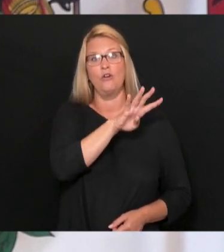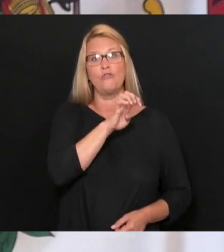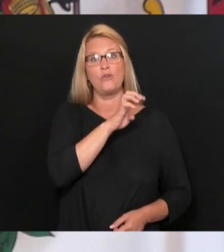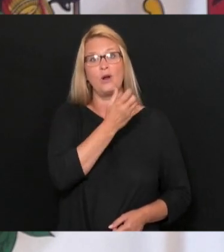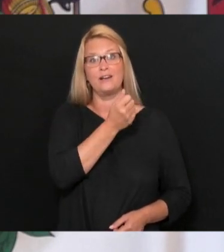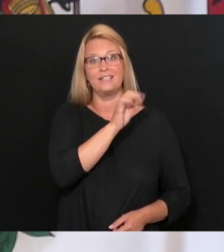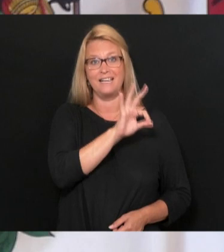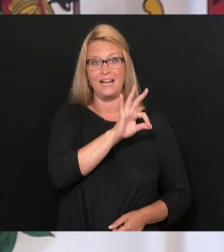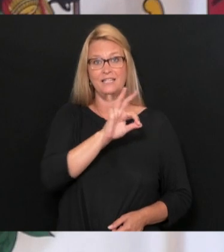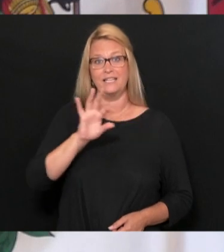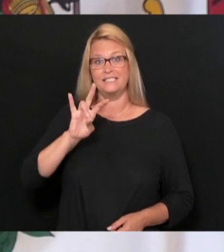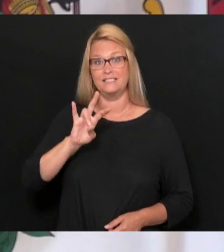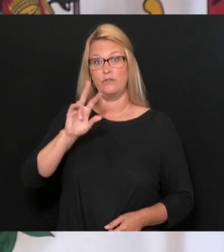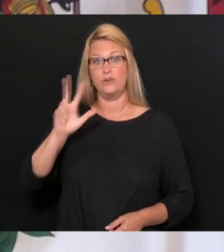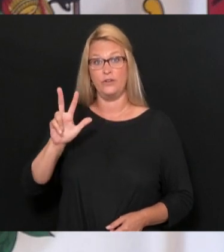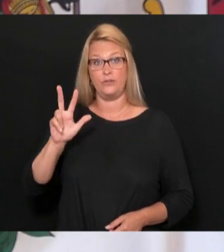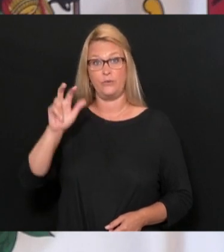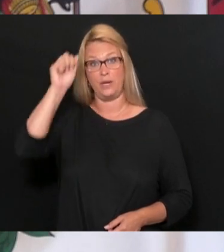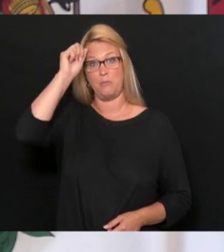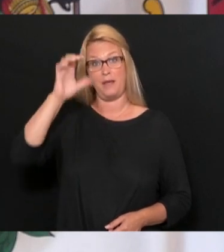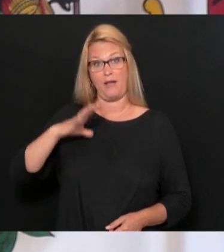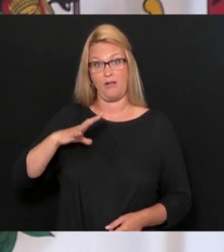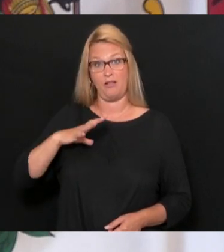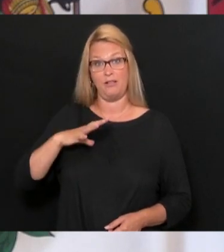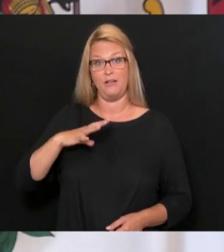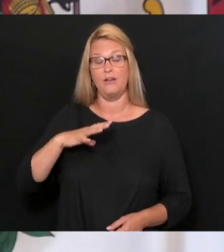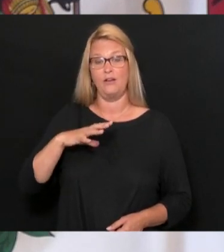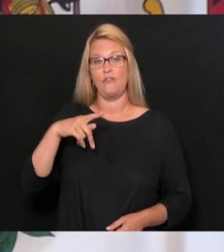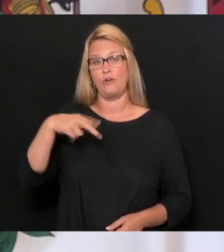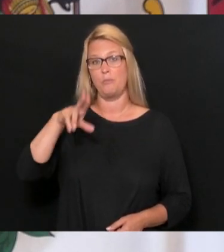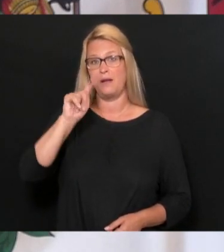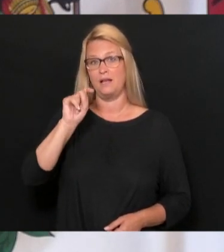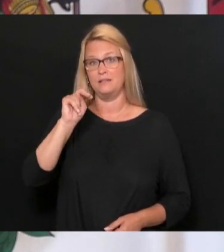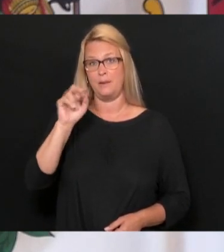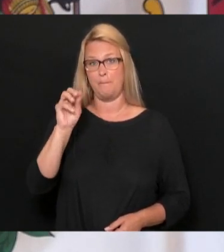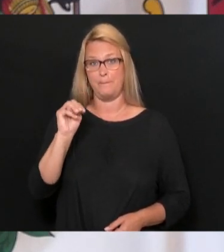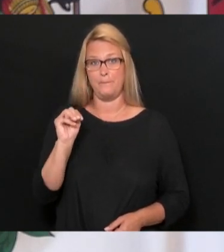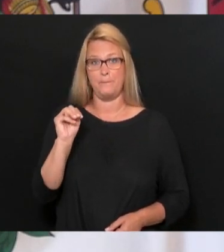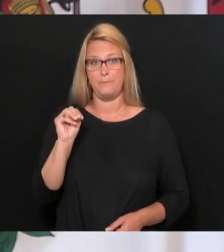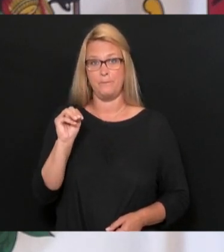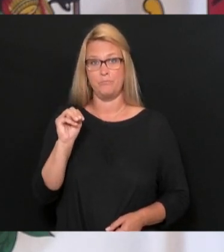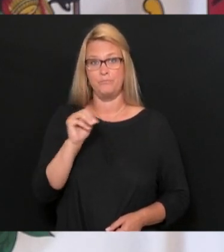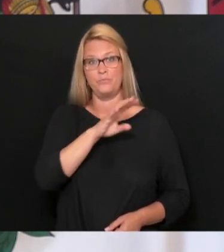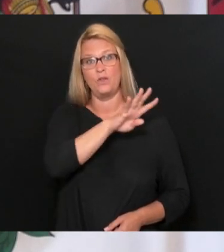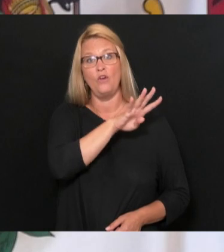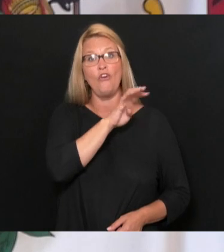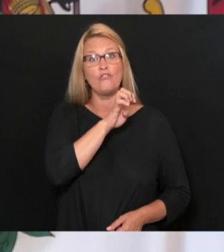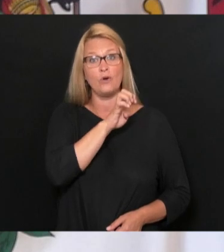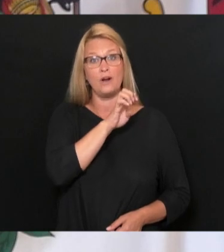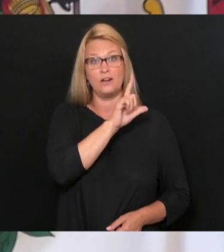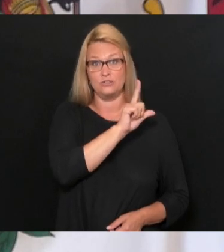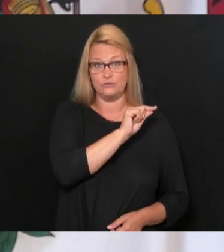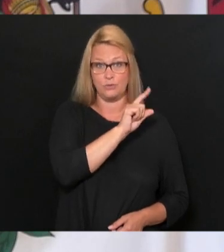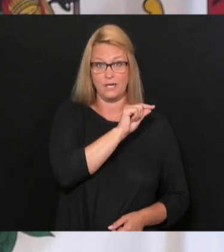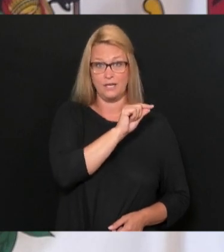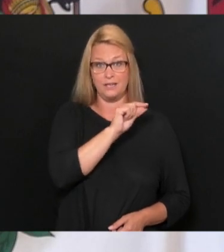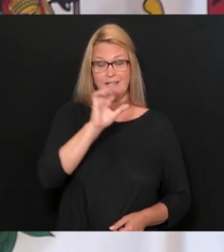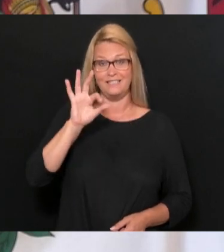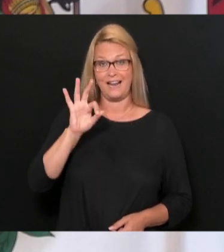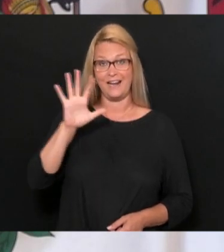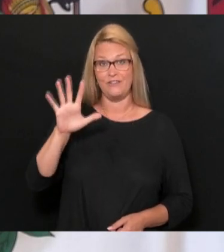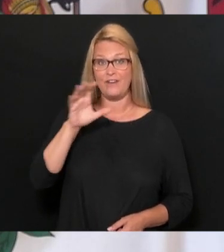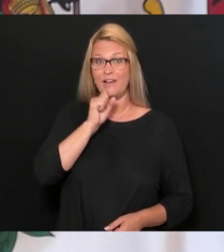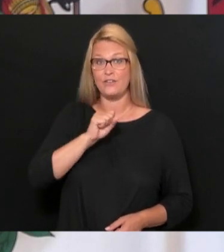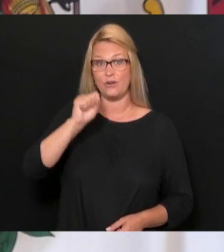419th death, a 73-year-old male from Putnam County. Our 420th death, a 95-year-old male